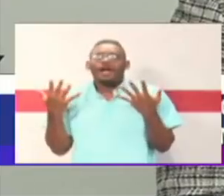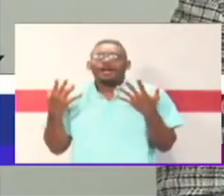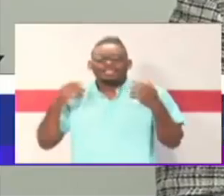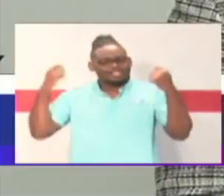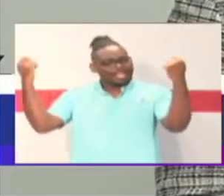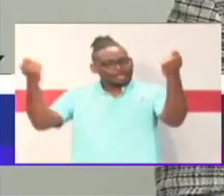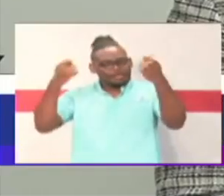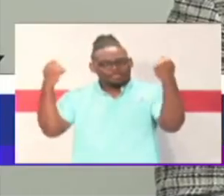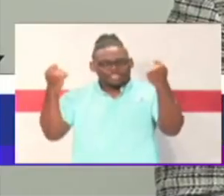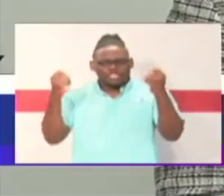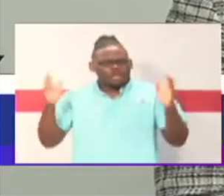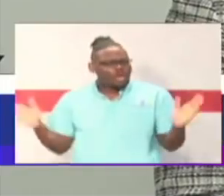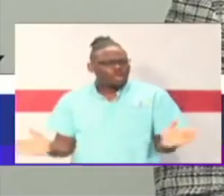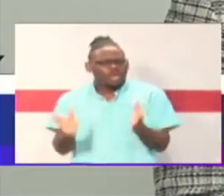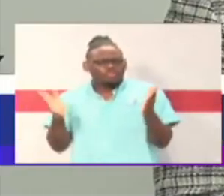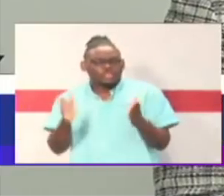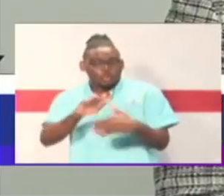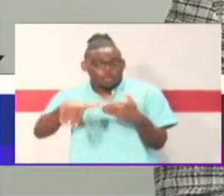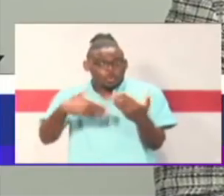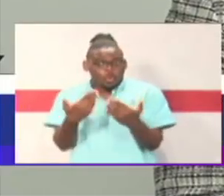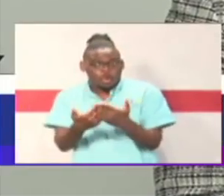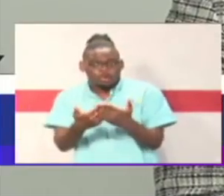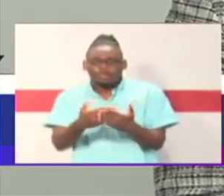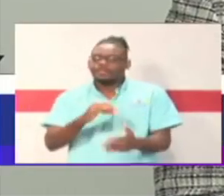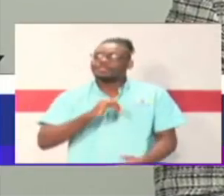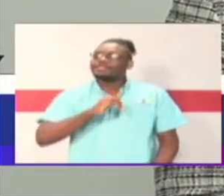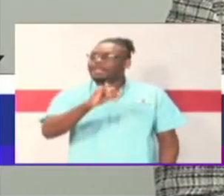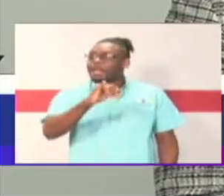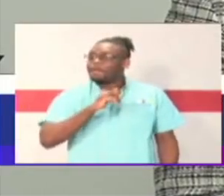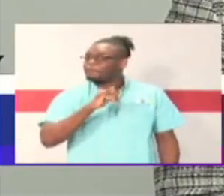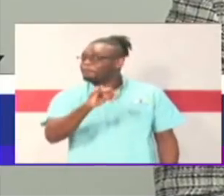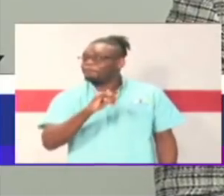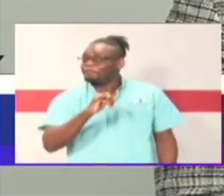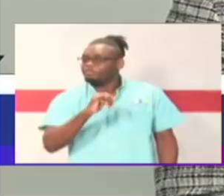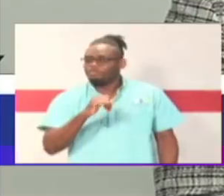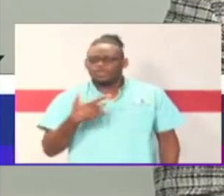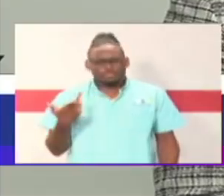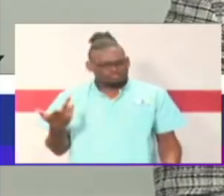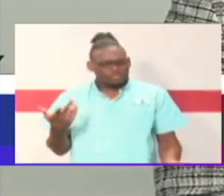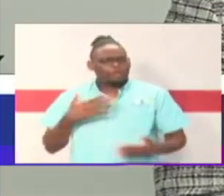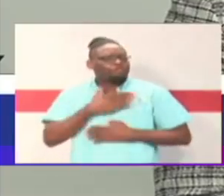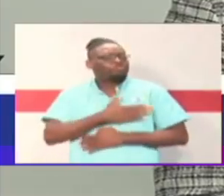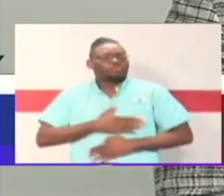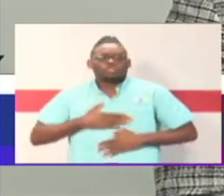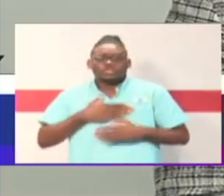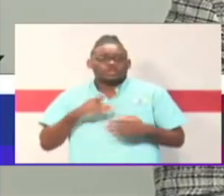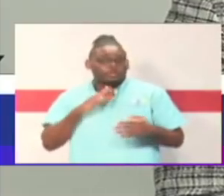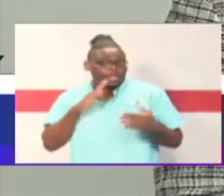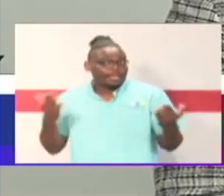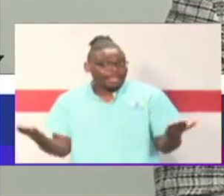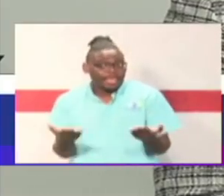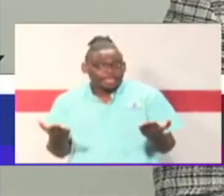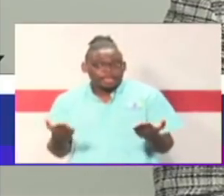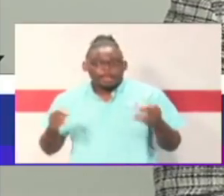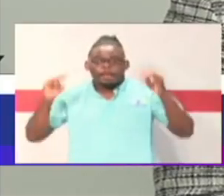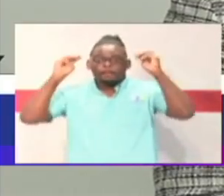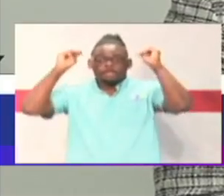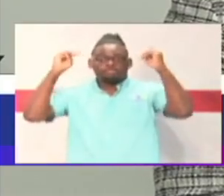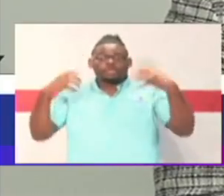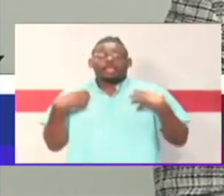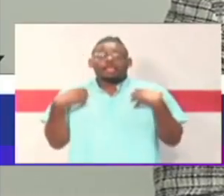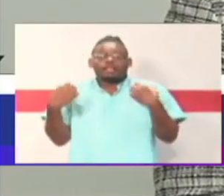to be vaccinated. It's my absolute pleasure to be here at the Ministry of Health's virtual media conference on the